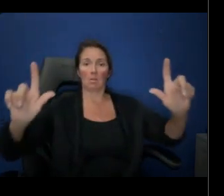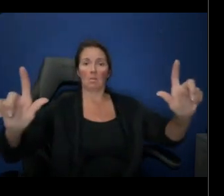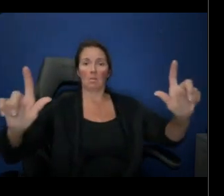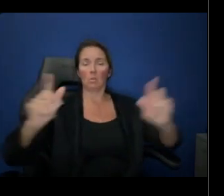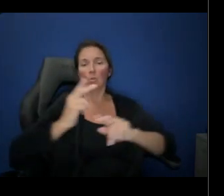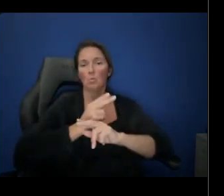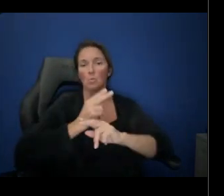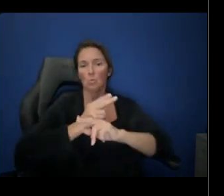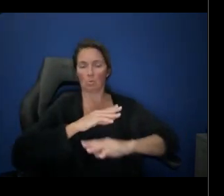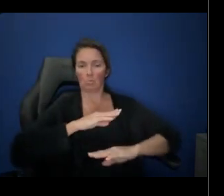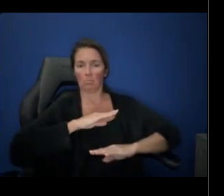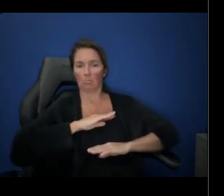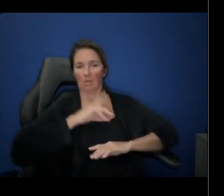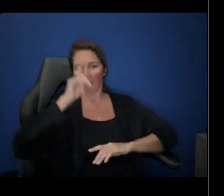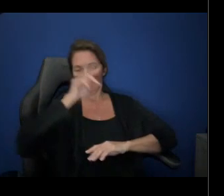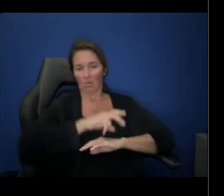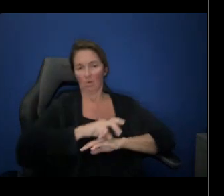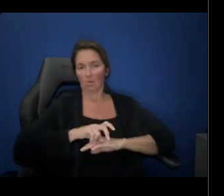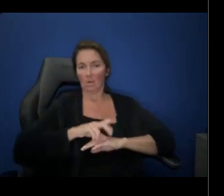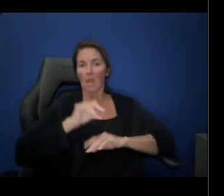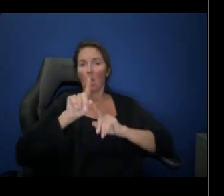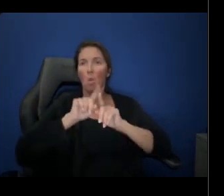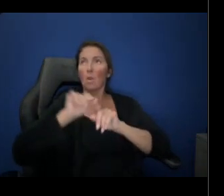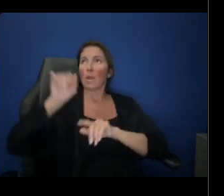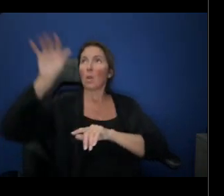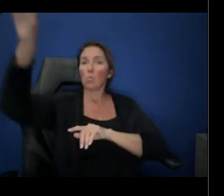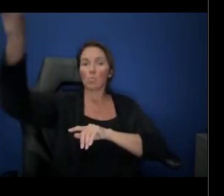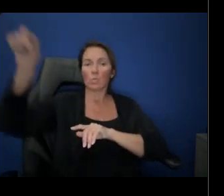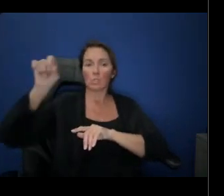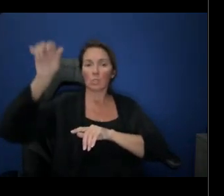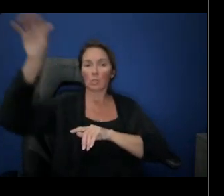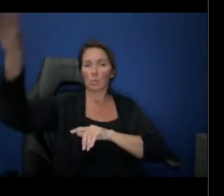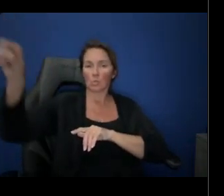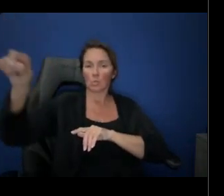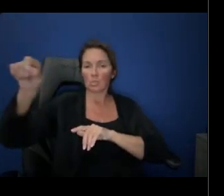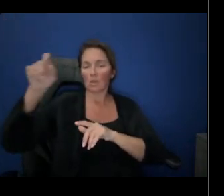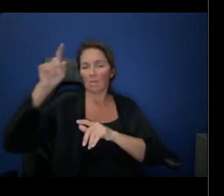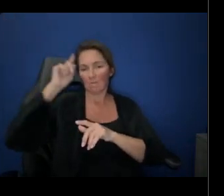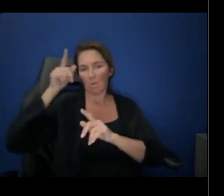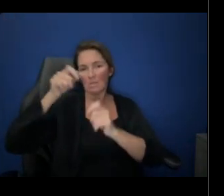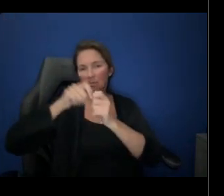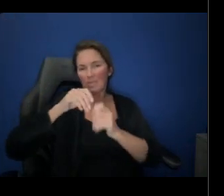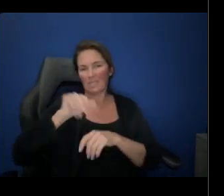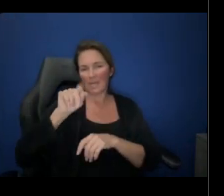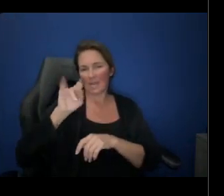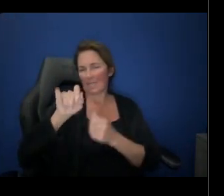height and within reach ranges specified in ANSI.